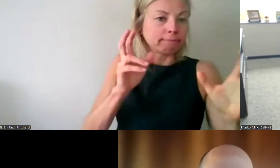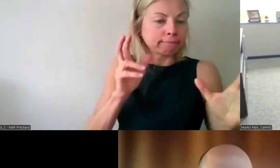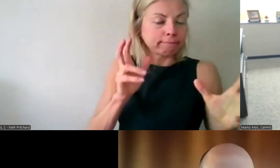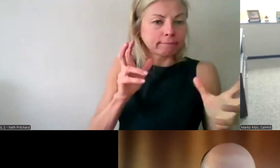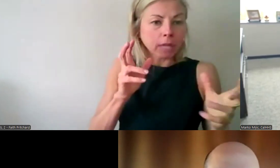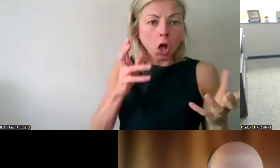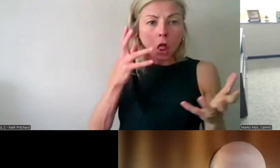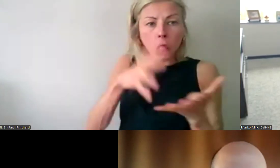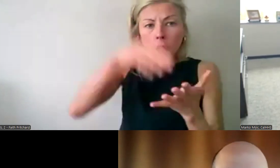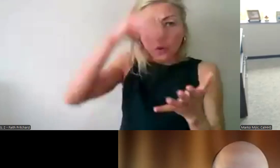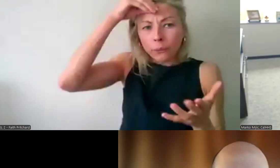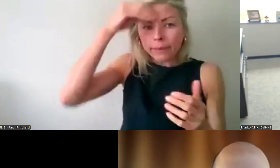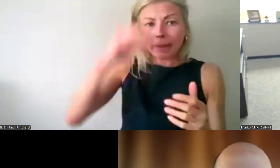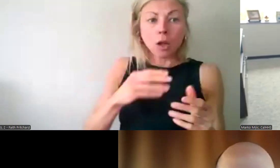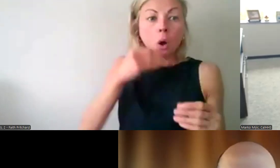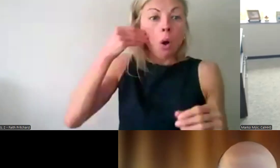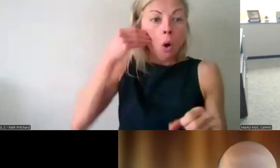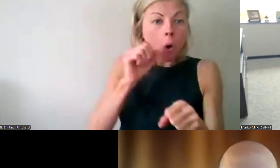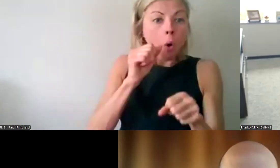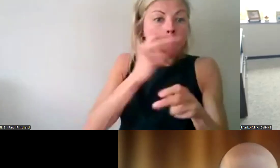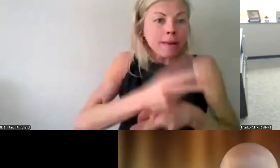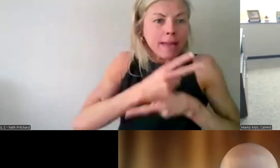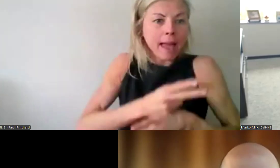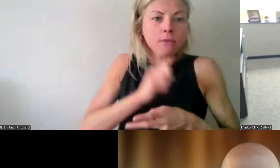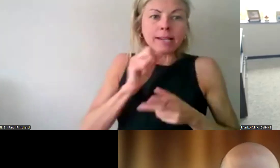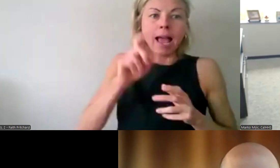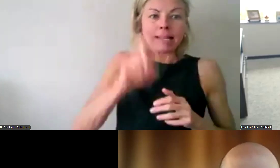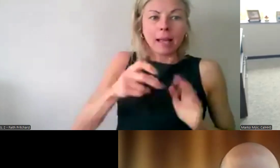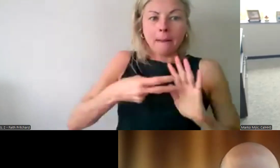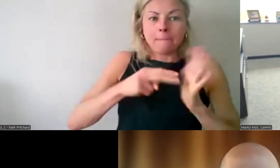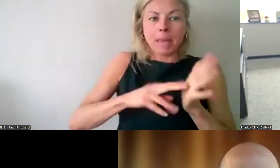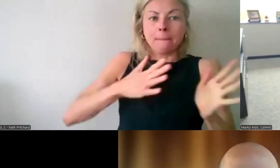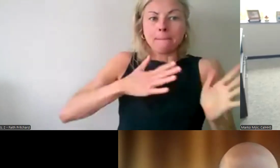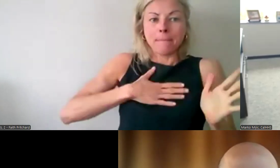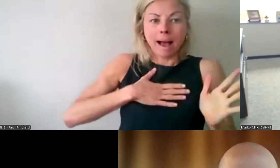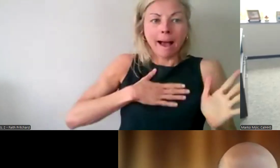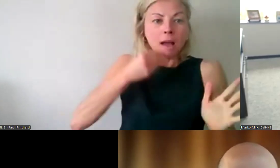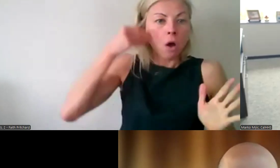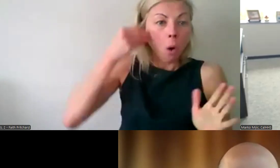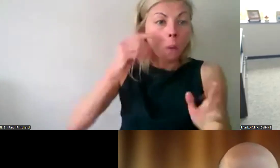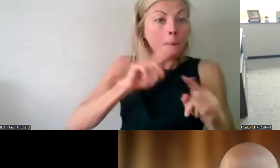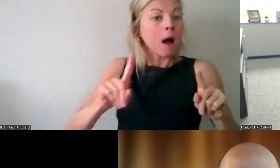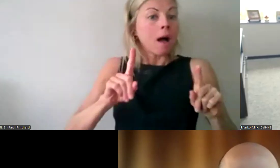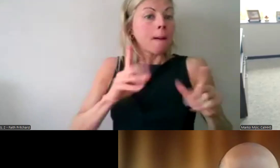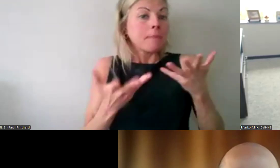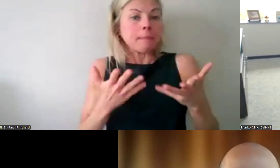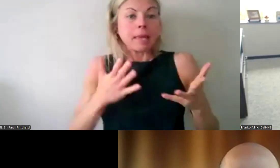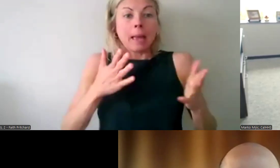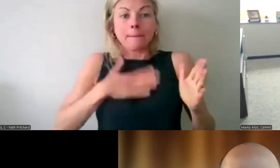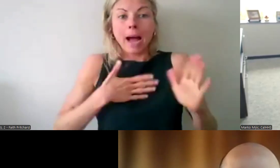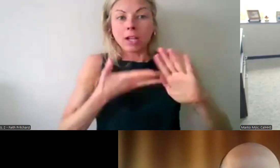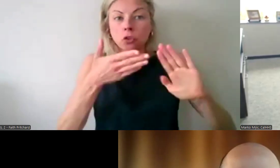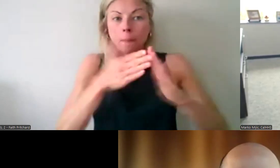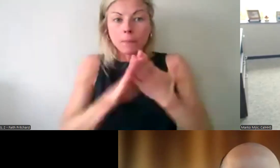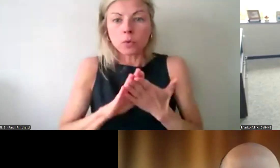to be my home, but I want to be able to live in the community of my choice, in the setting of my choice.